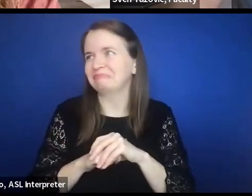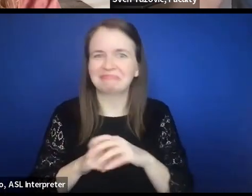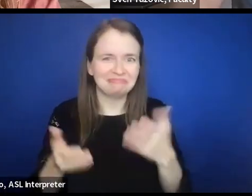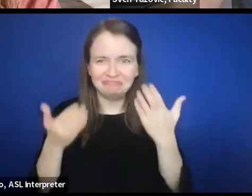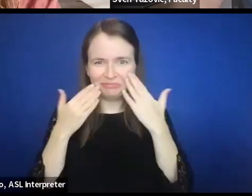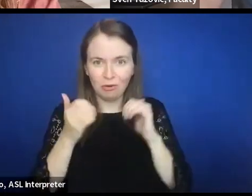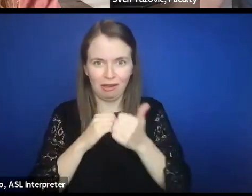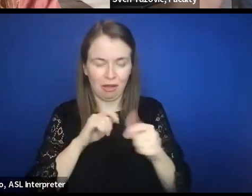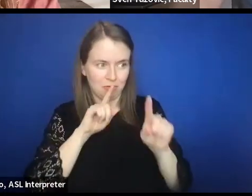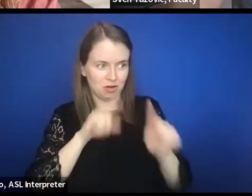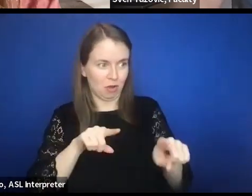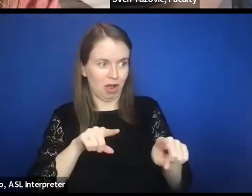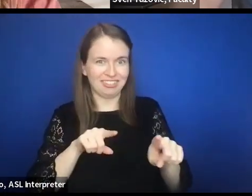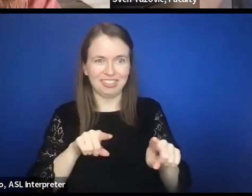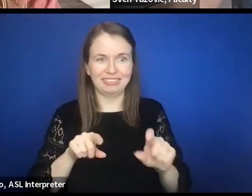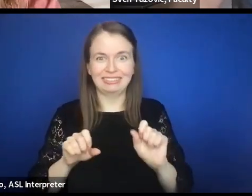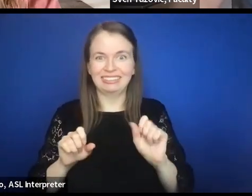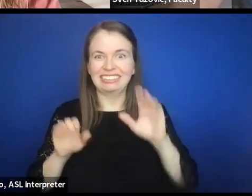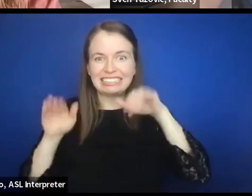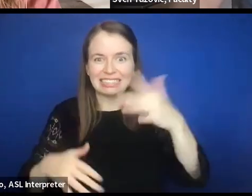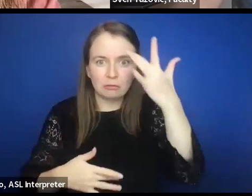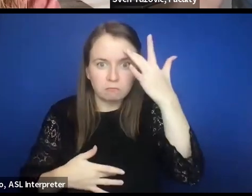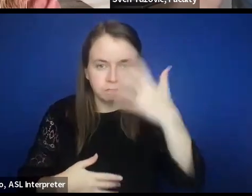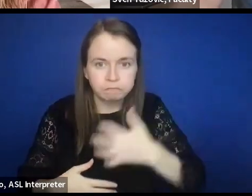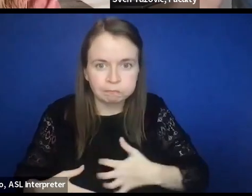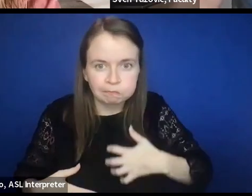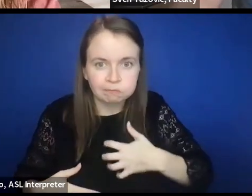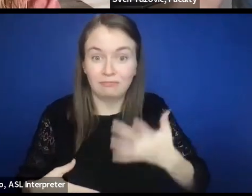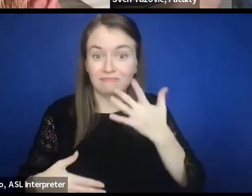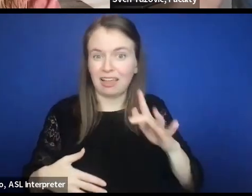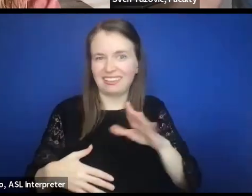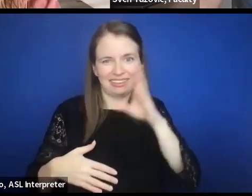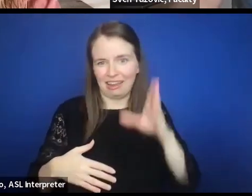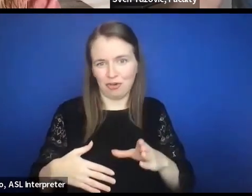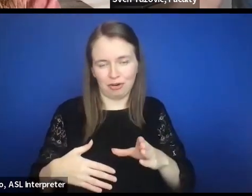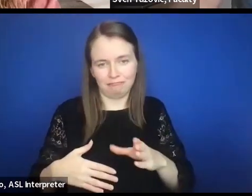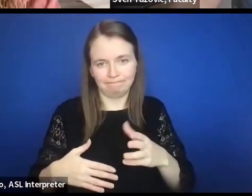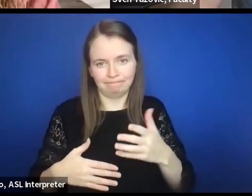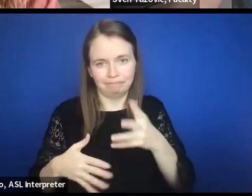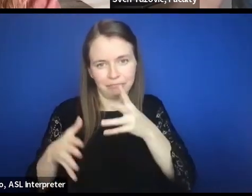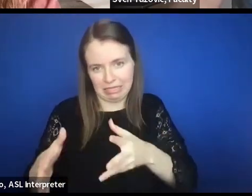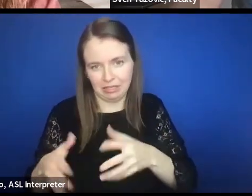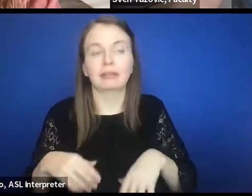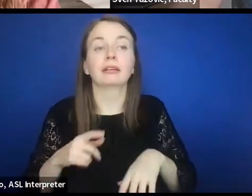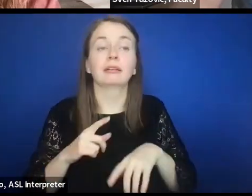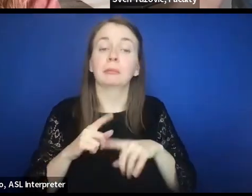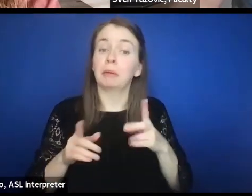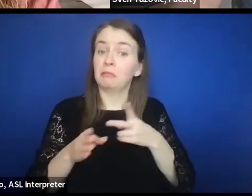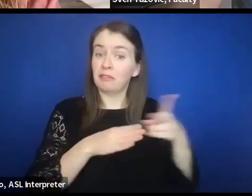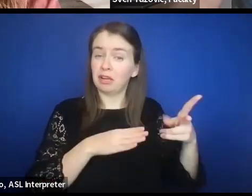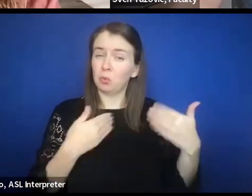sure how I would react to seasickness. So I was very lucky that I never got seasick. Professionally, I think it's one